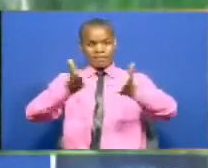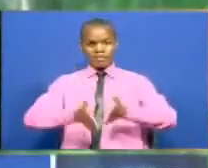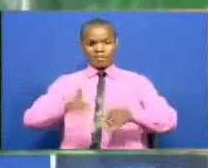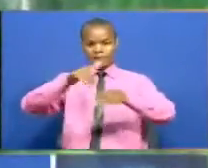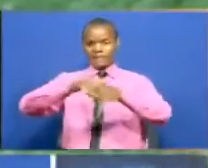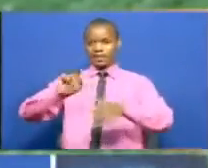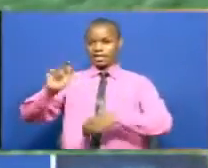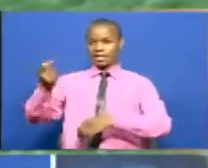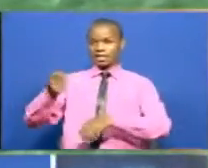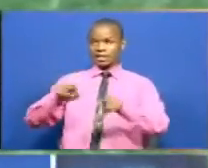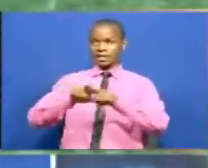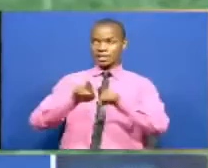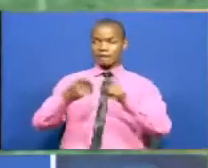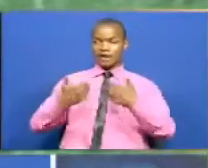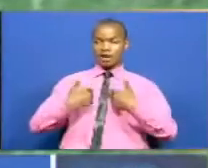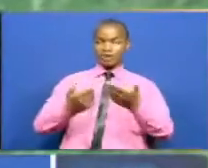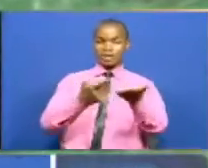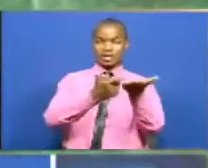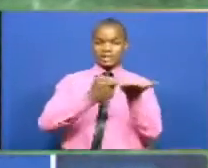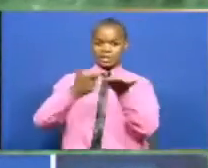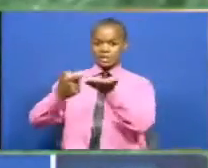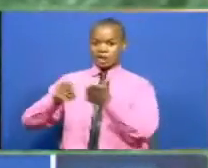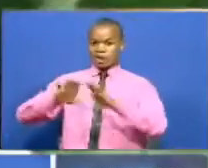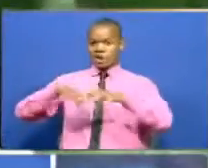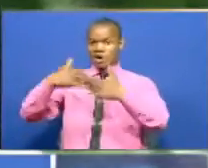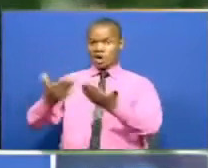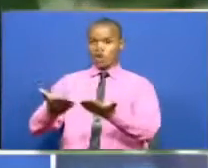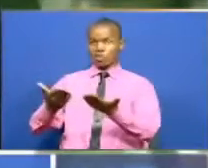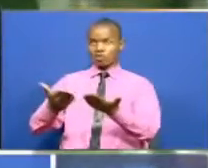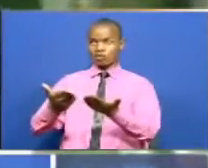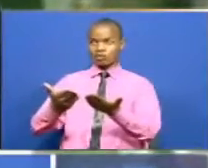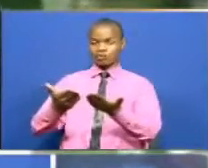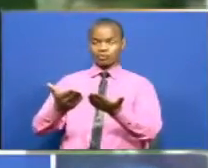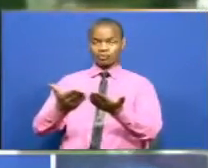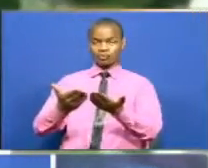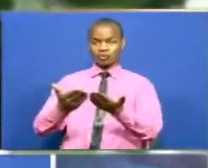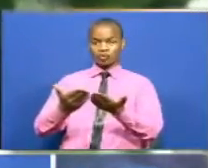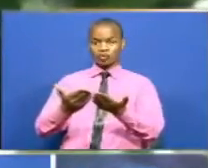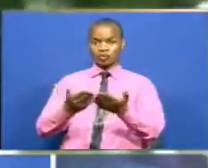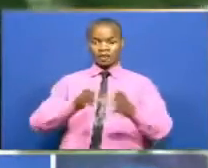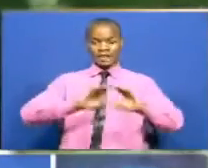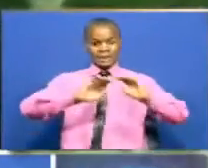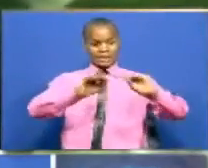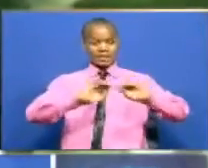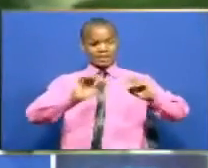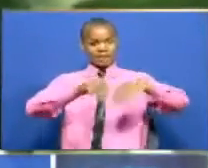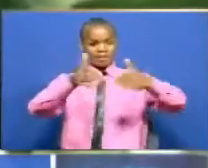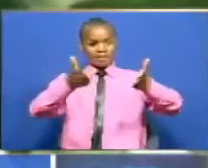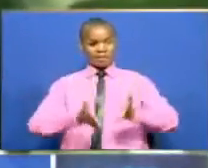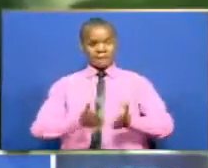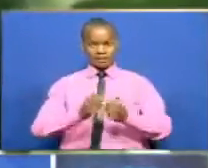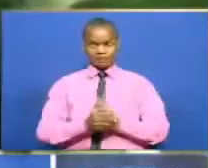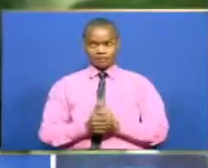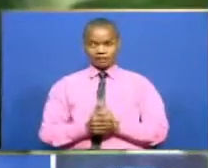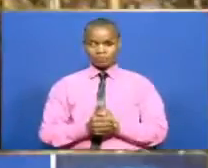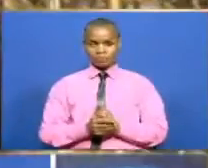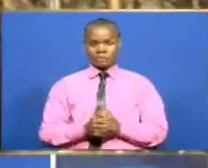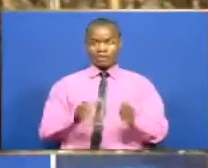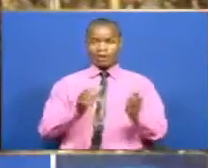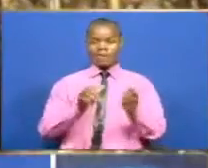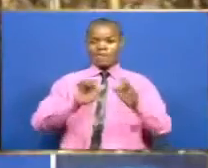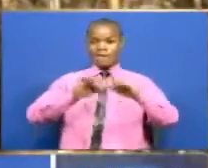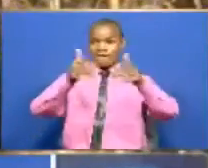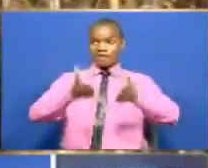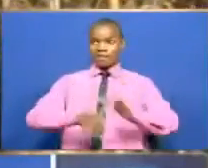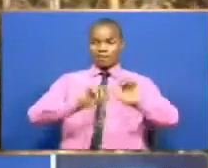has prompted the debate about how to cushion maize farmers. Among the proposals on the table is for maize farmers to diversify their